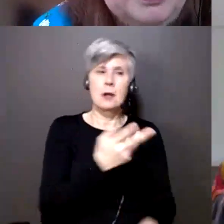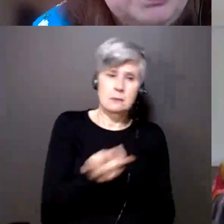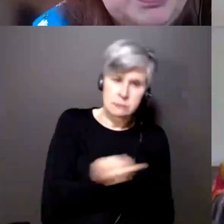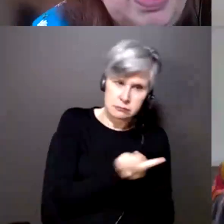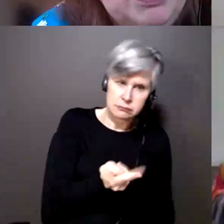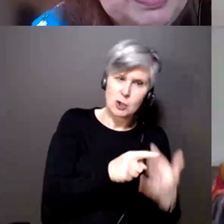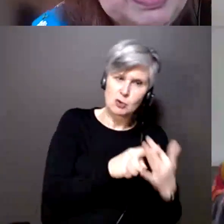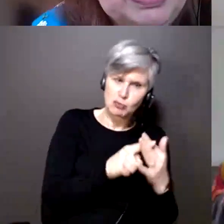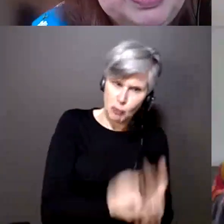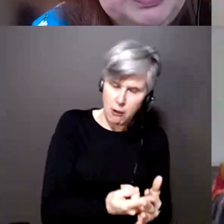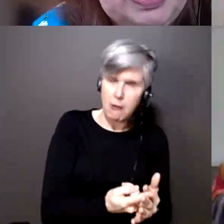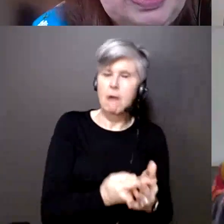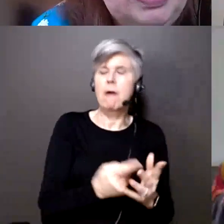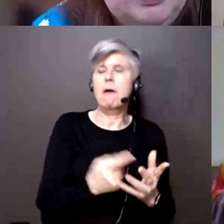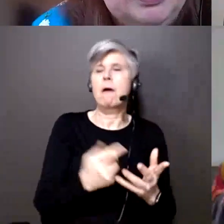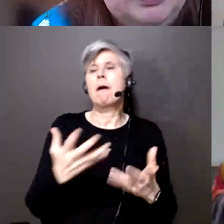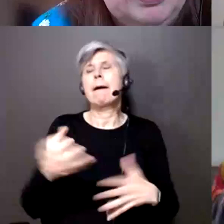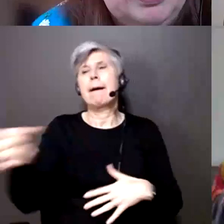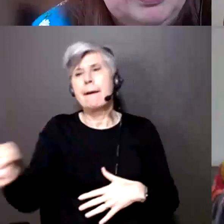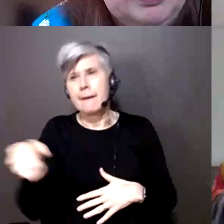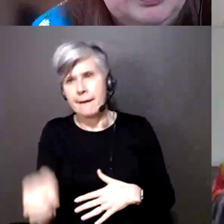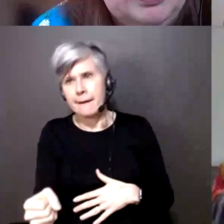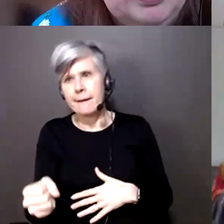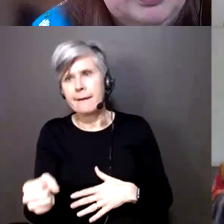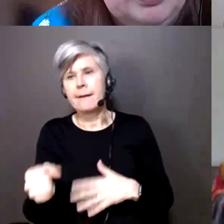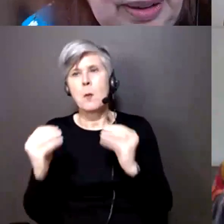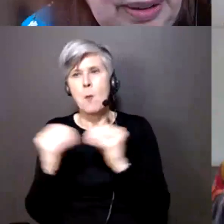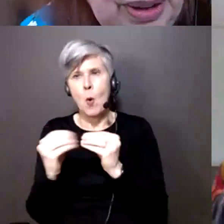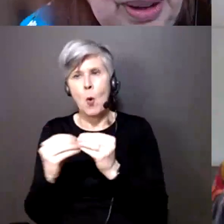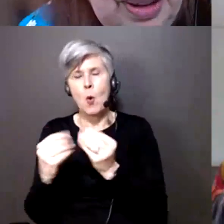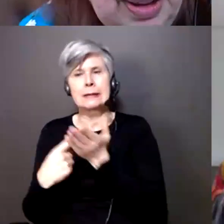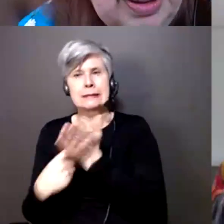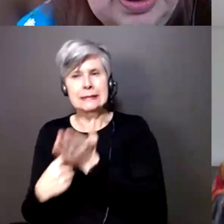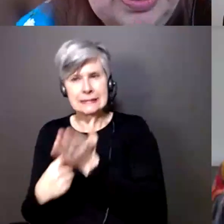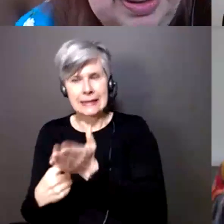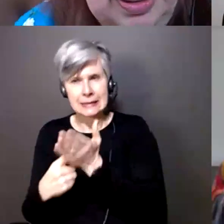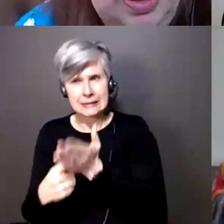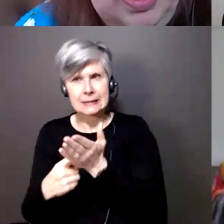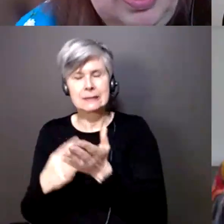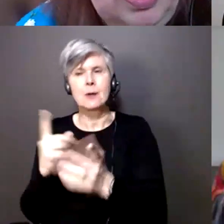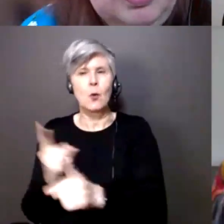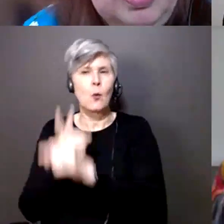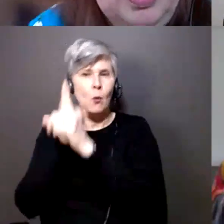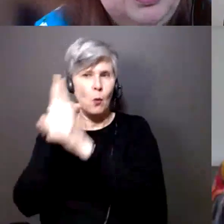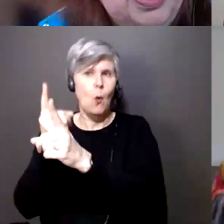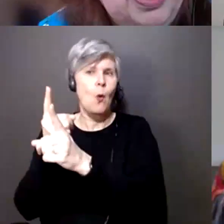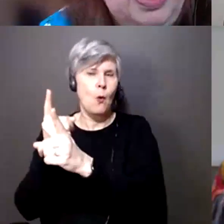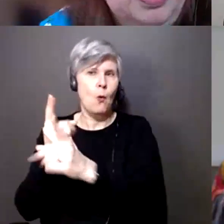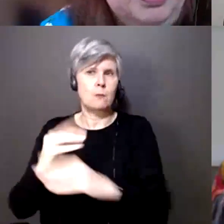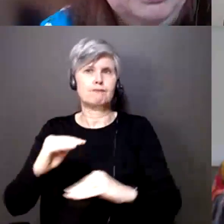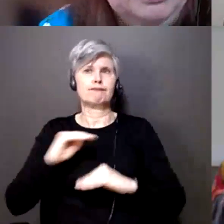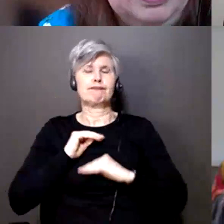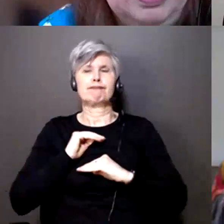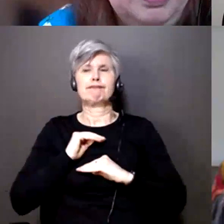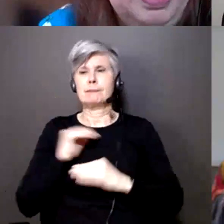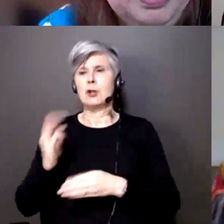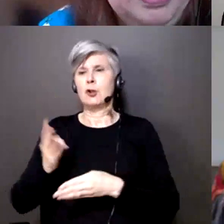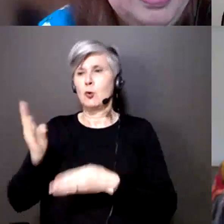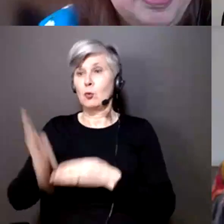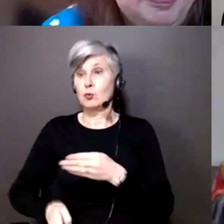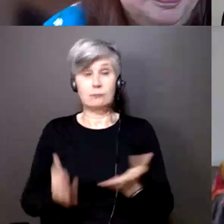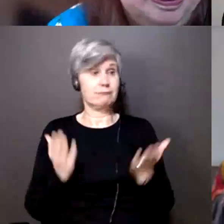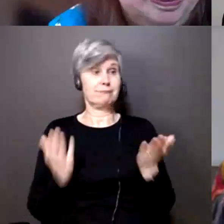we'll have a couple of conversations in order to get to our conclusion. So Dana and Victoria and Marlene, take